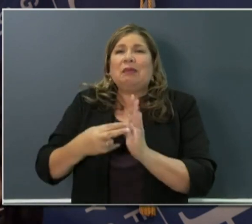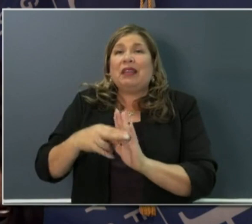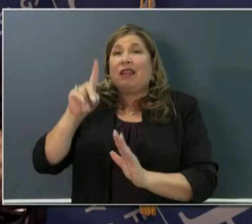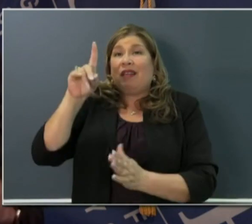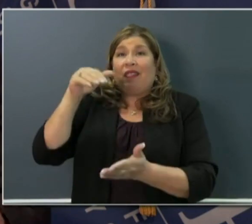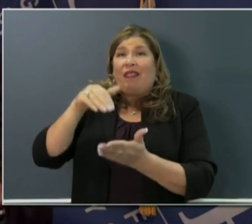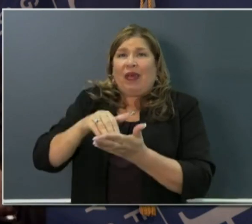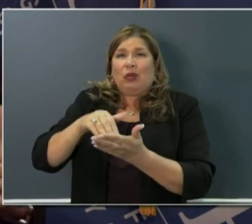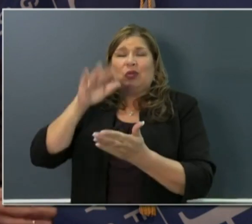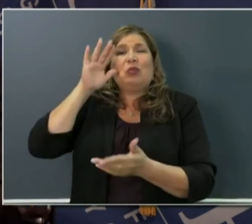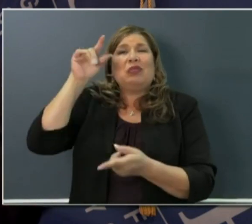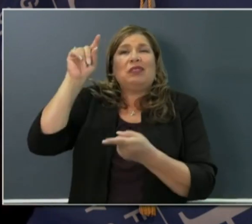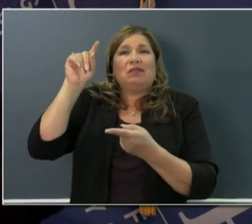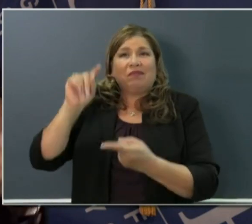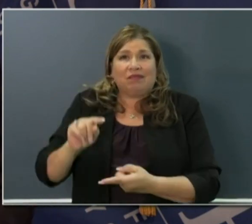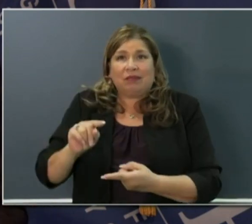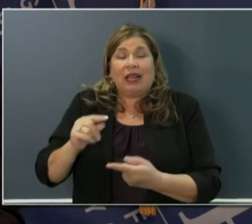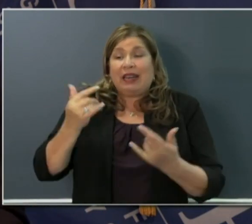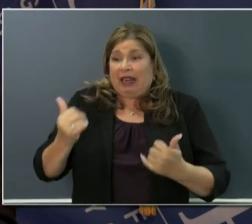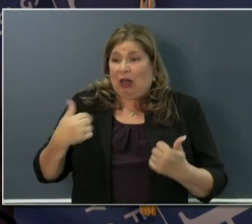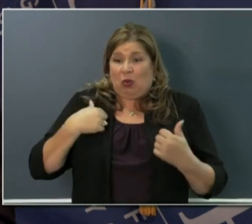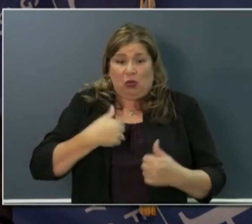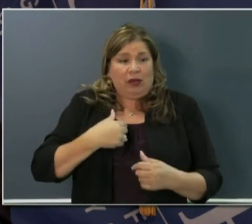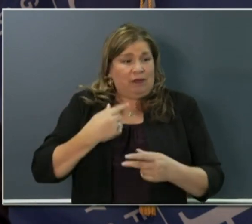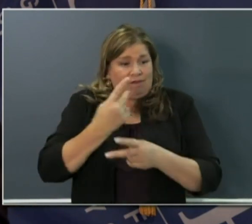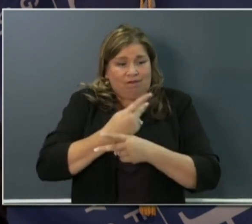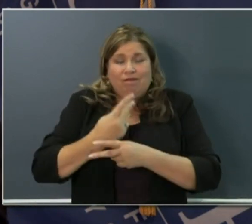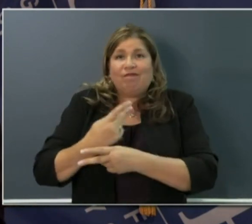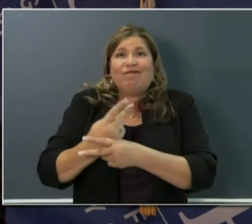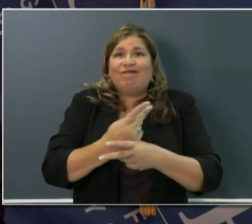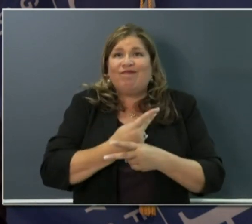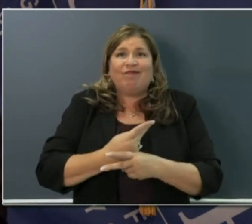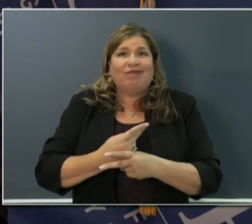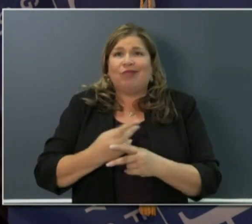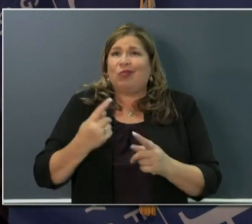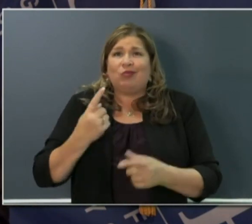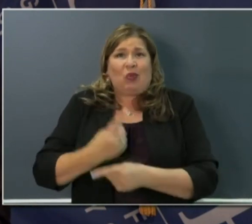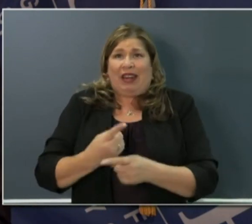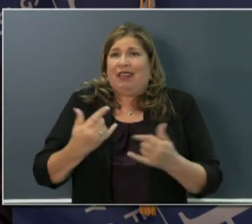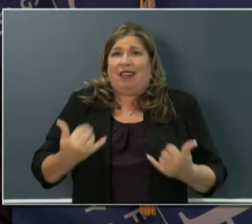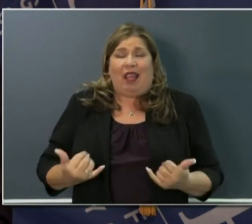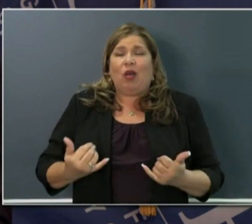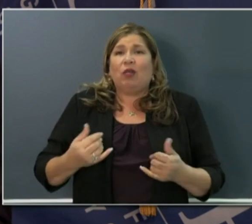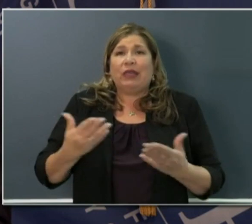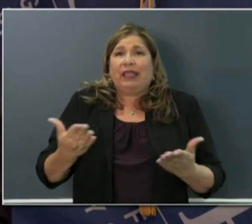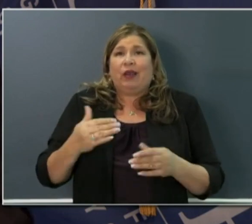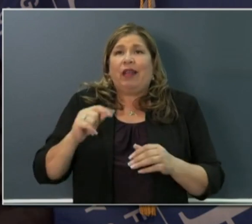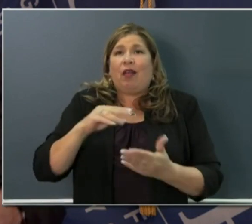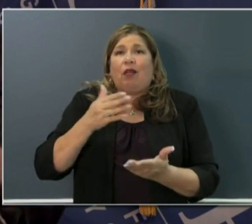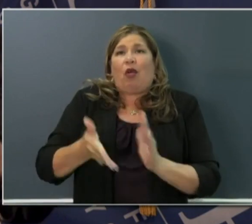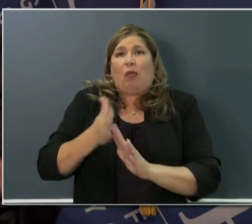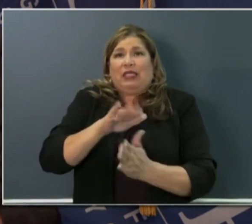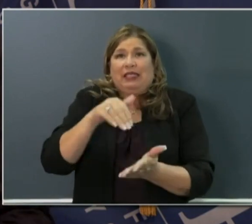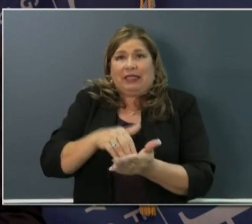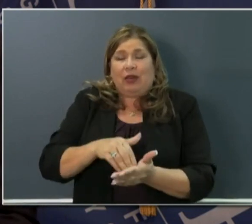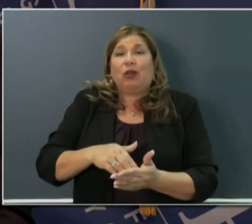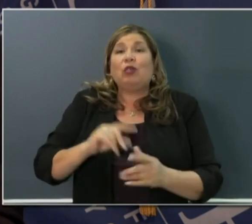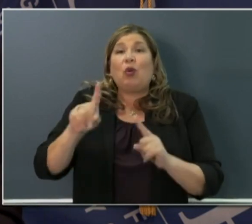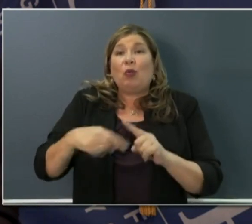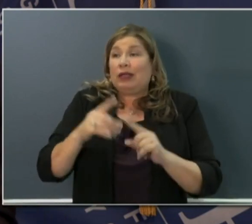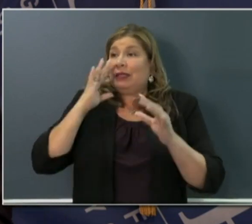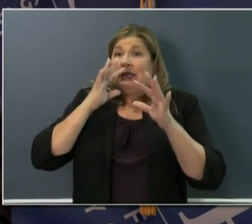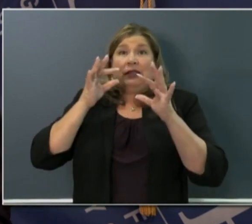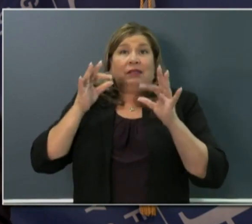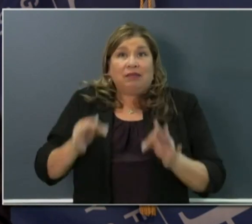still a work in progress, and quite literally, that's the progress that's being made in real time here in our operations center. So we'll announce more on